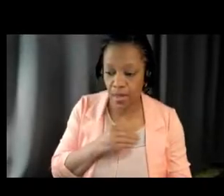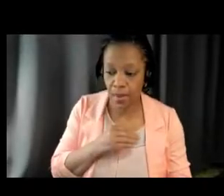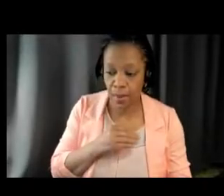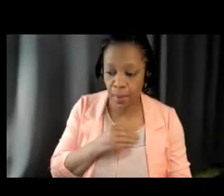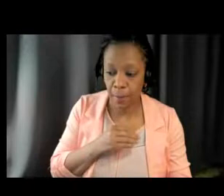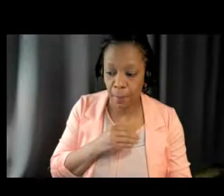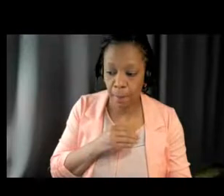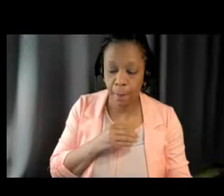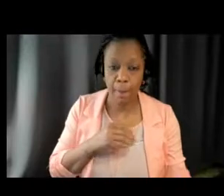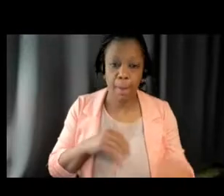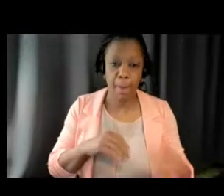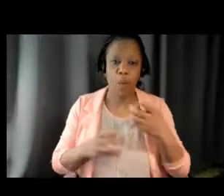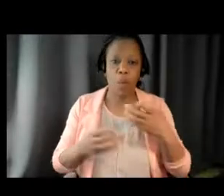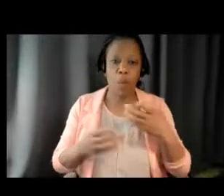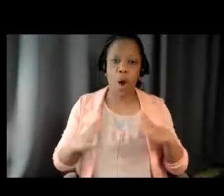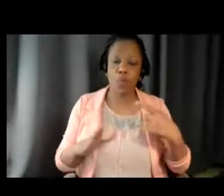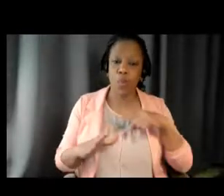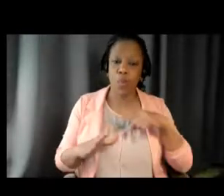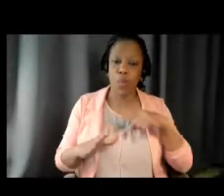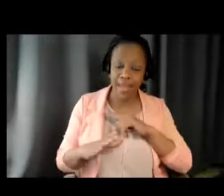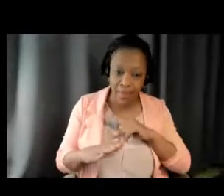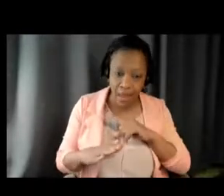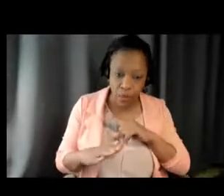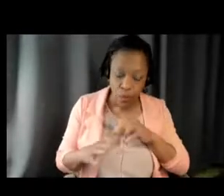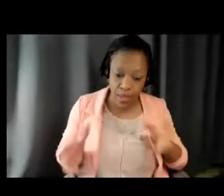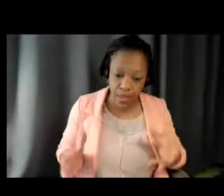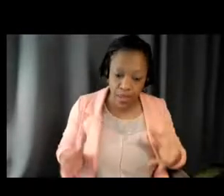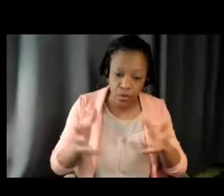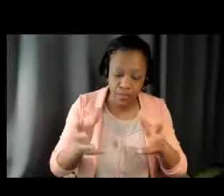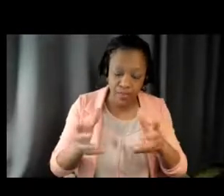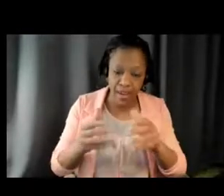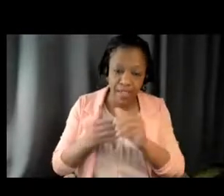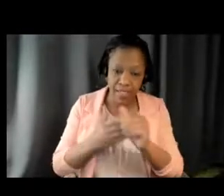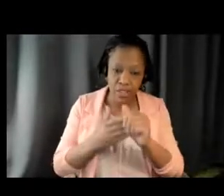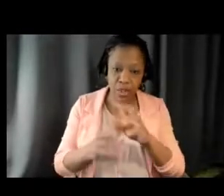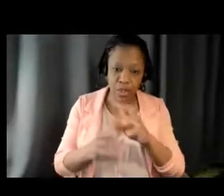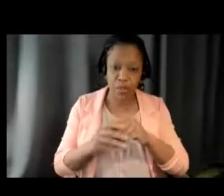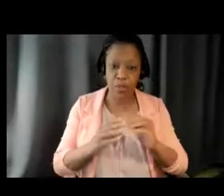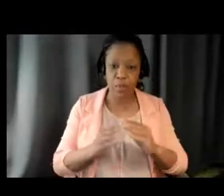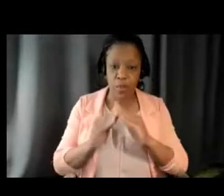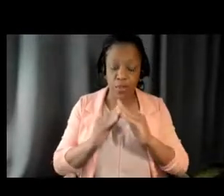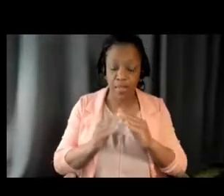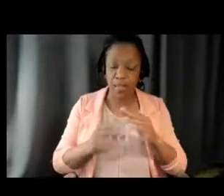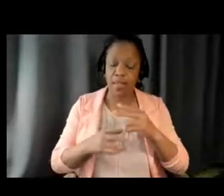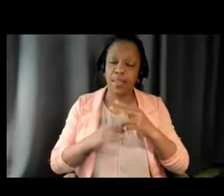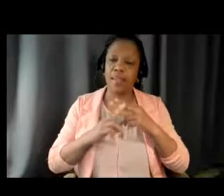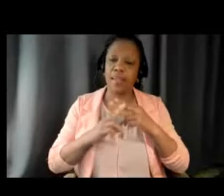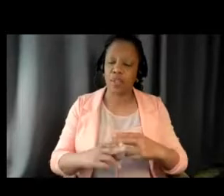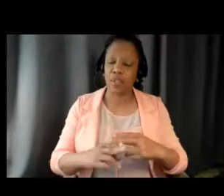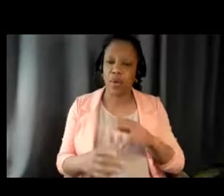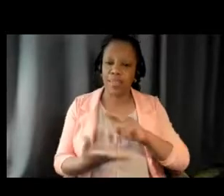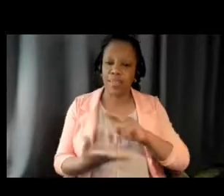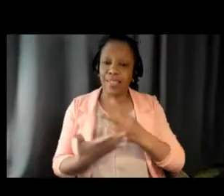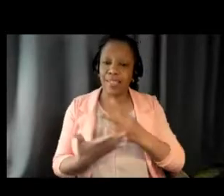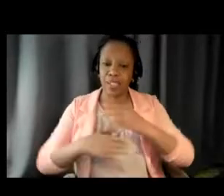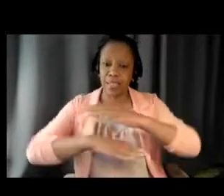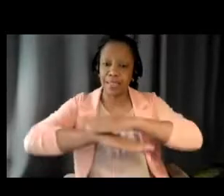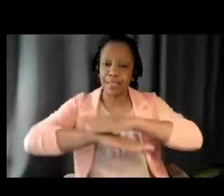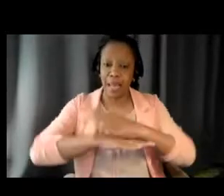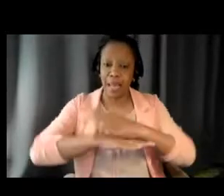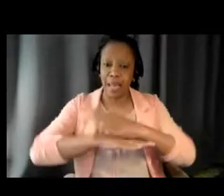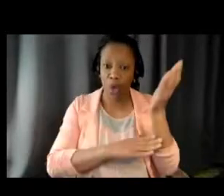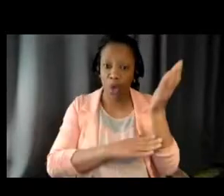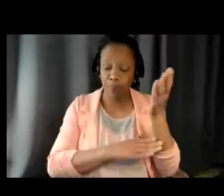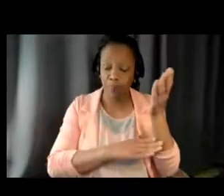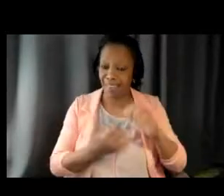cultivate leadership in the community, one of the sessions that we've had in the community, is called Kitchen Table Talks. The way that Kitchen Table Talks